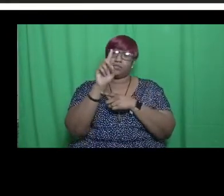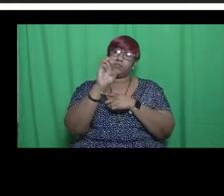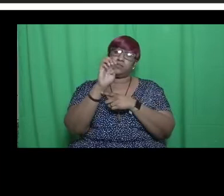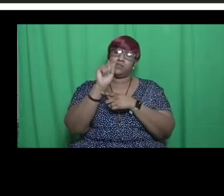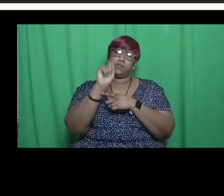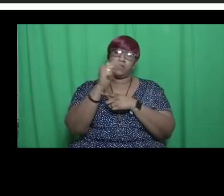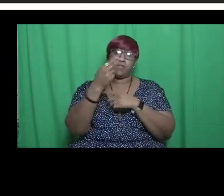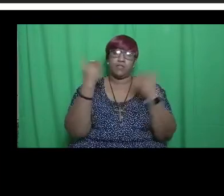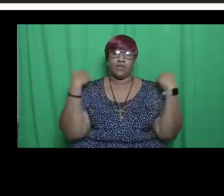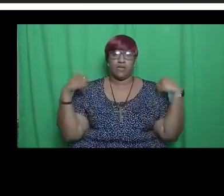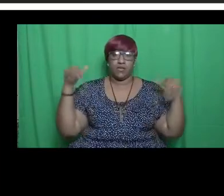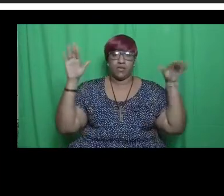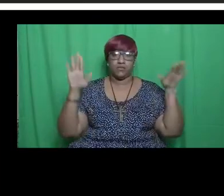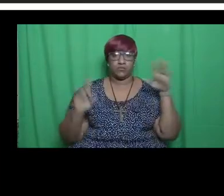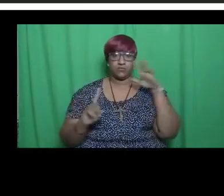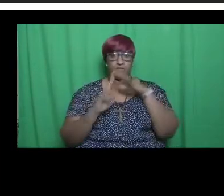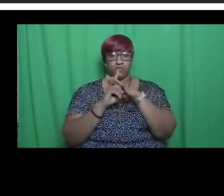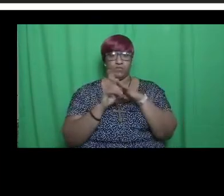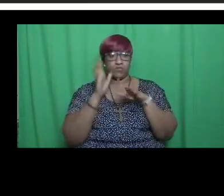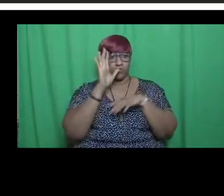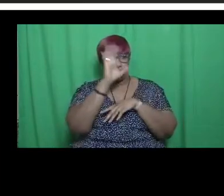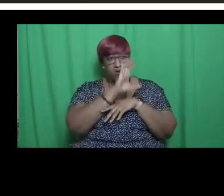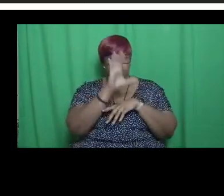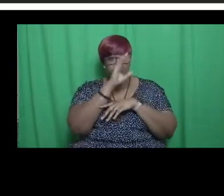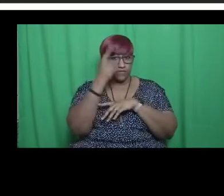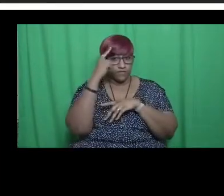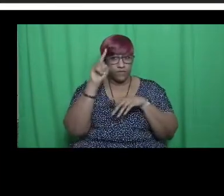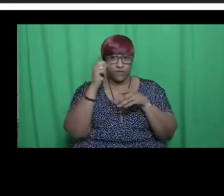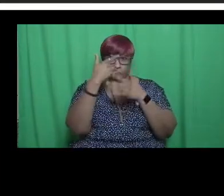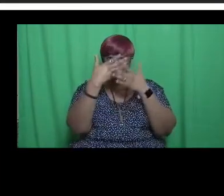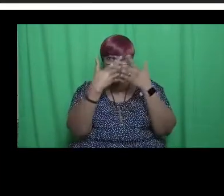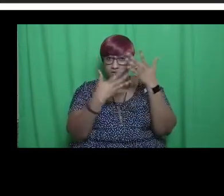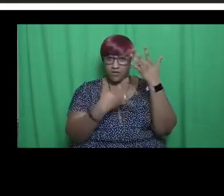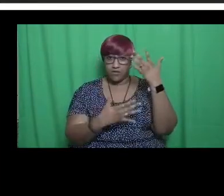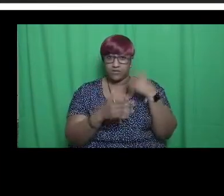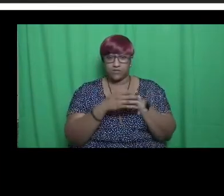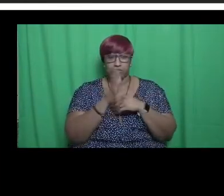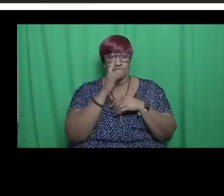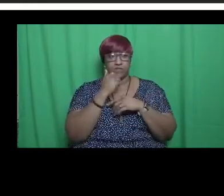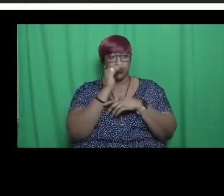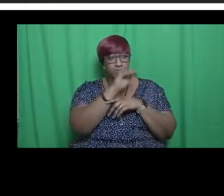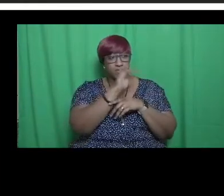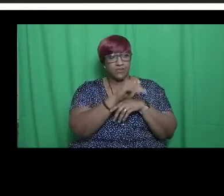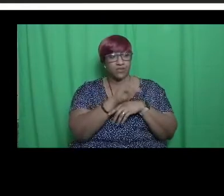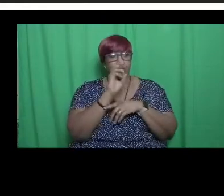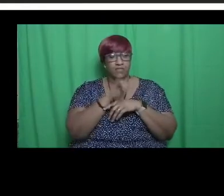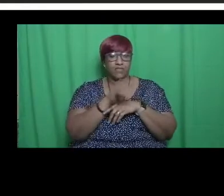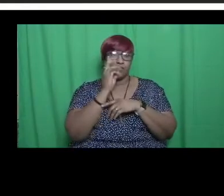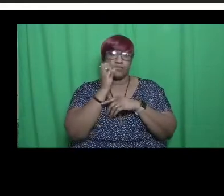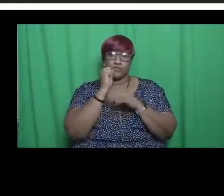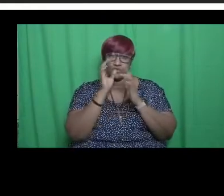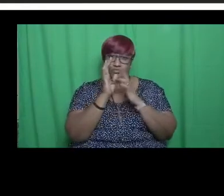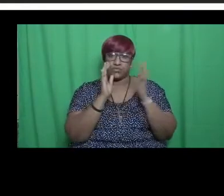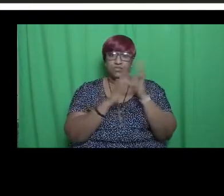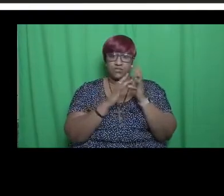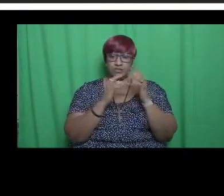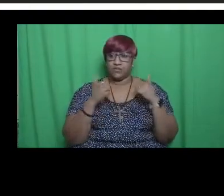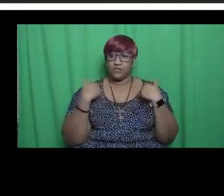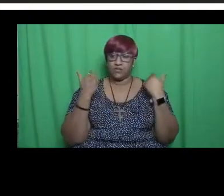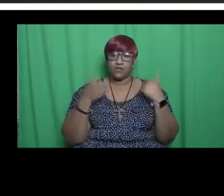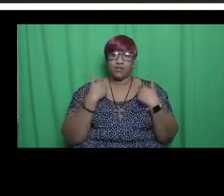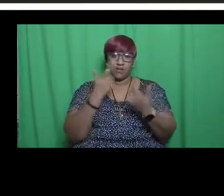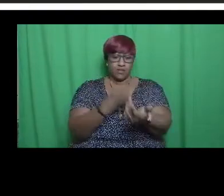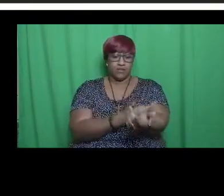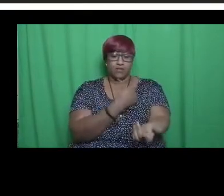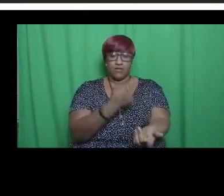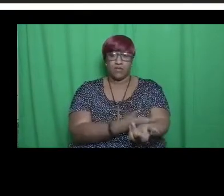comes, the death angel is going to look for the blood. He's going to say, guys, that was me. A young